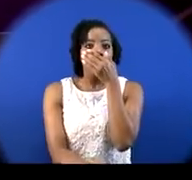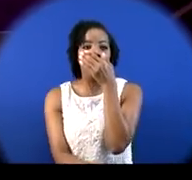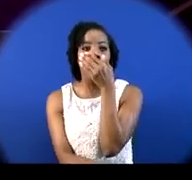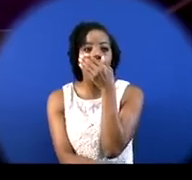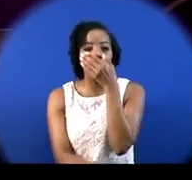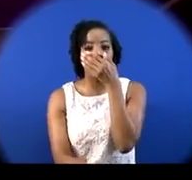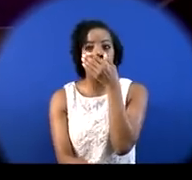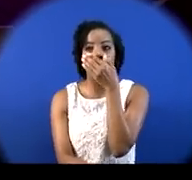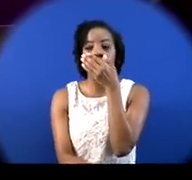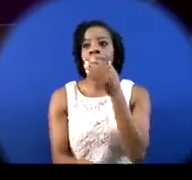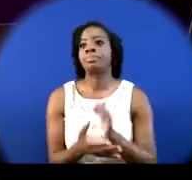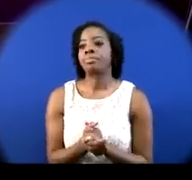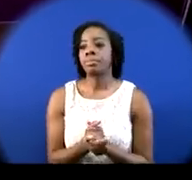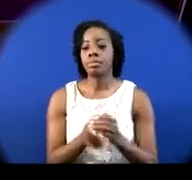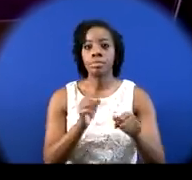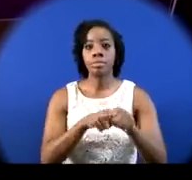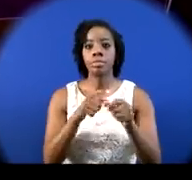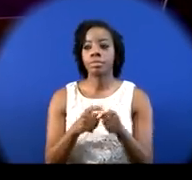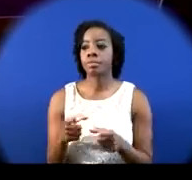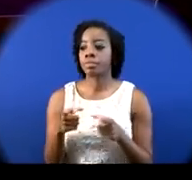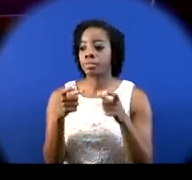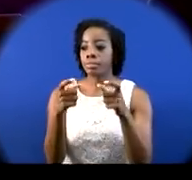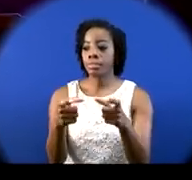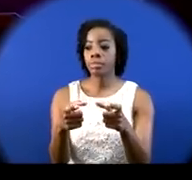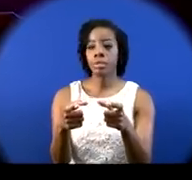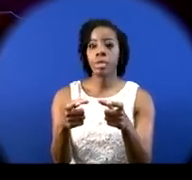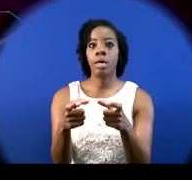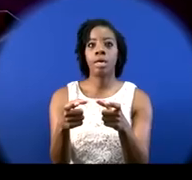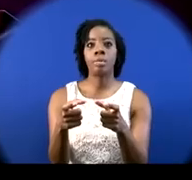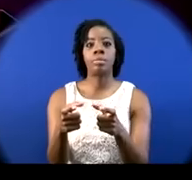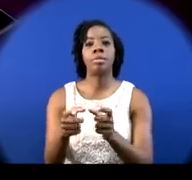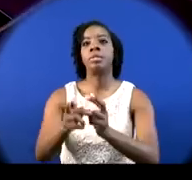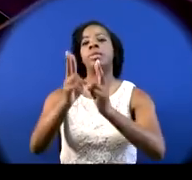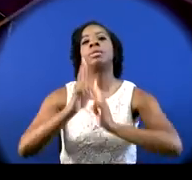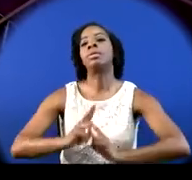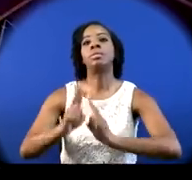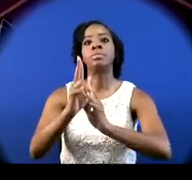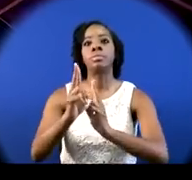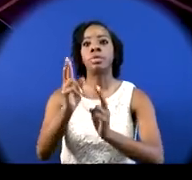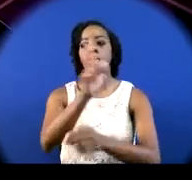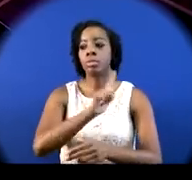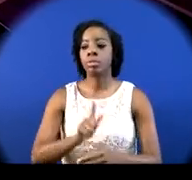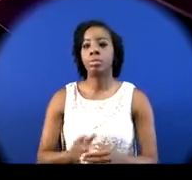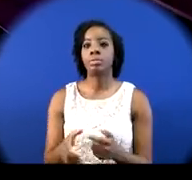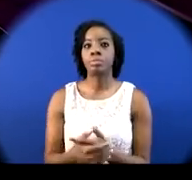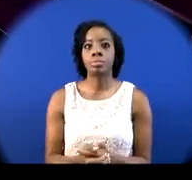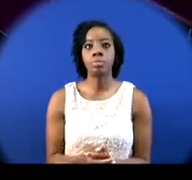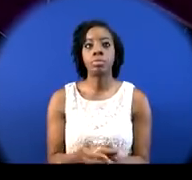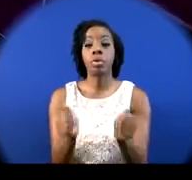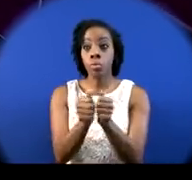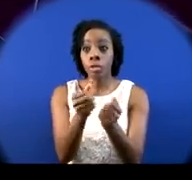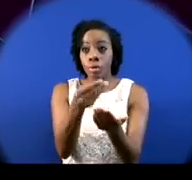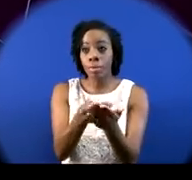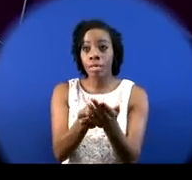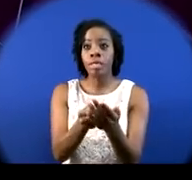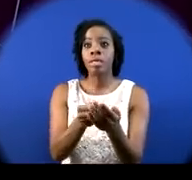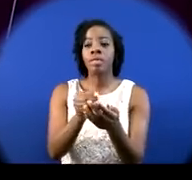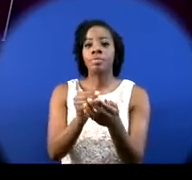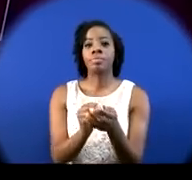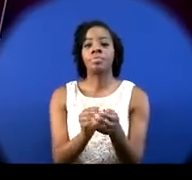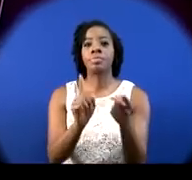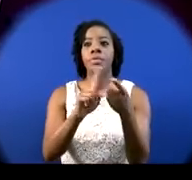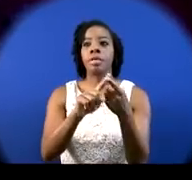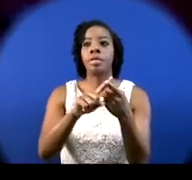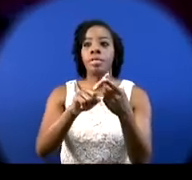excited about giving. And so as we give to the Lord this afternoon, we honor the Lord with our substance, with the first fruits of our increase. The tithe is holy